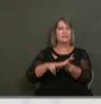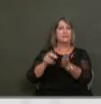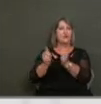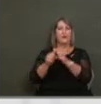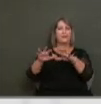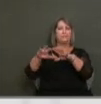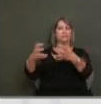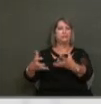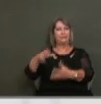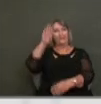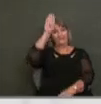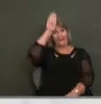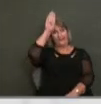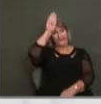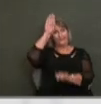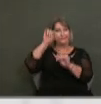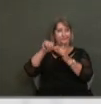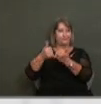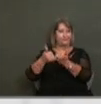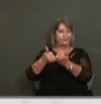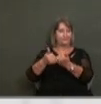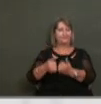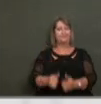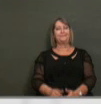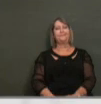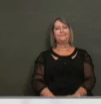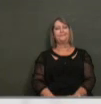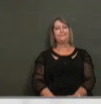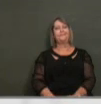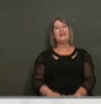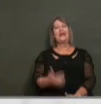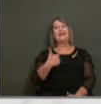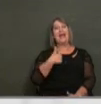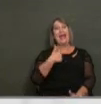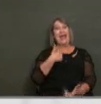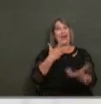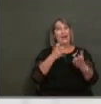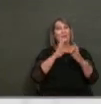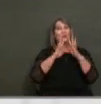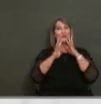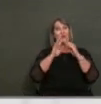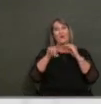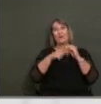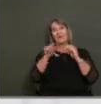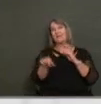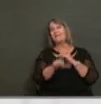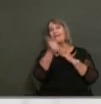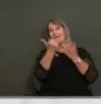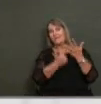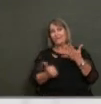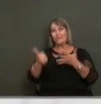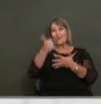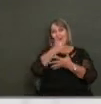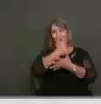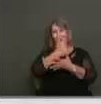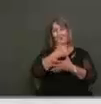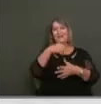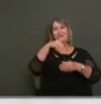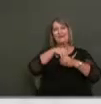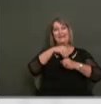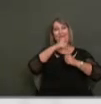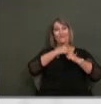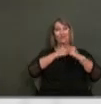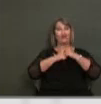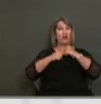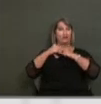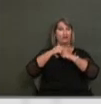with the Fire Association. So I'm going to transition now to another priority of the community, which is infrastructure.